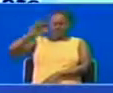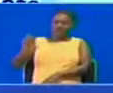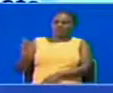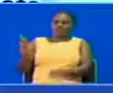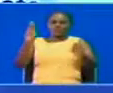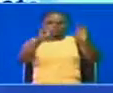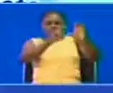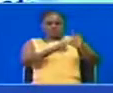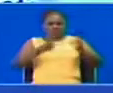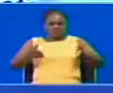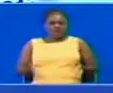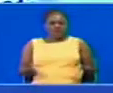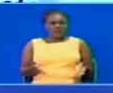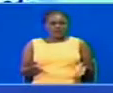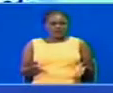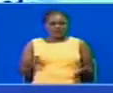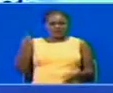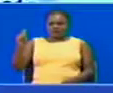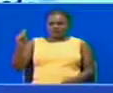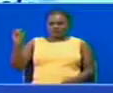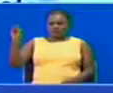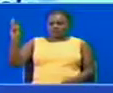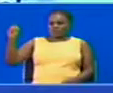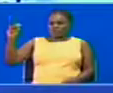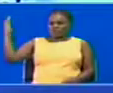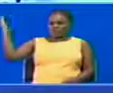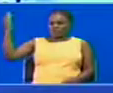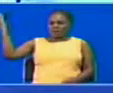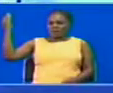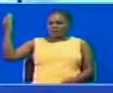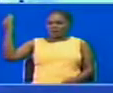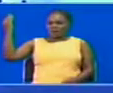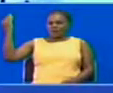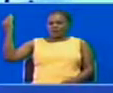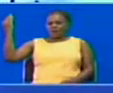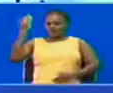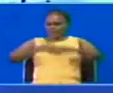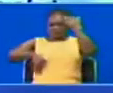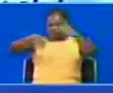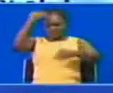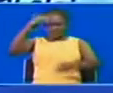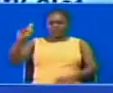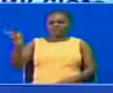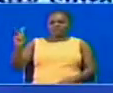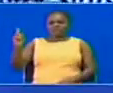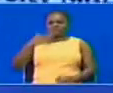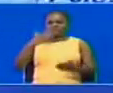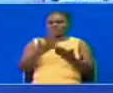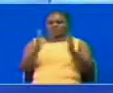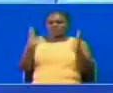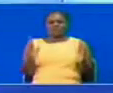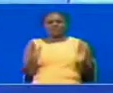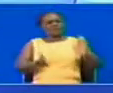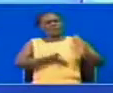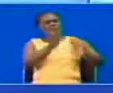joining me in studio now is Professor Tom Odhiambo, a lecturer at the University of Nairobi. Thank you very much for joining us here on Newsdesk.